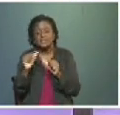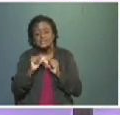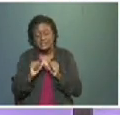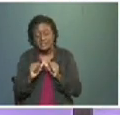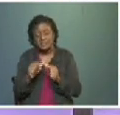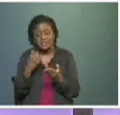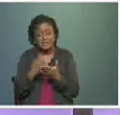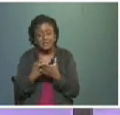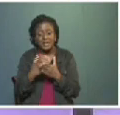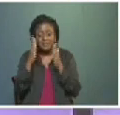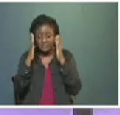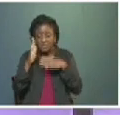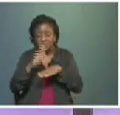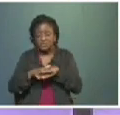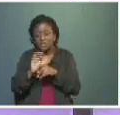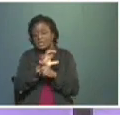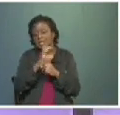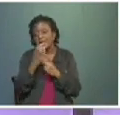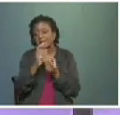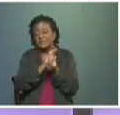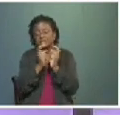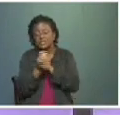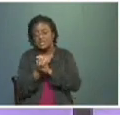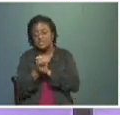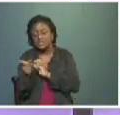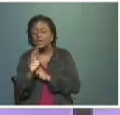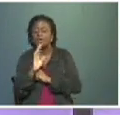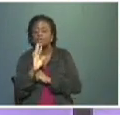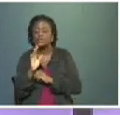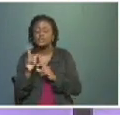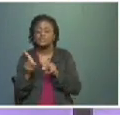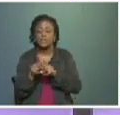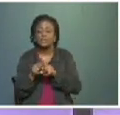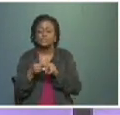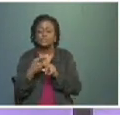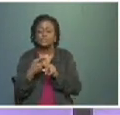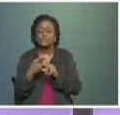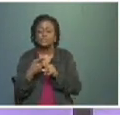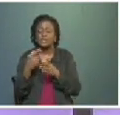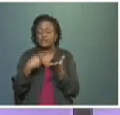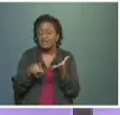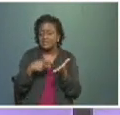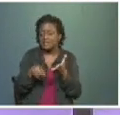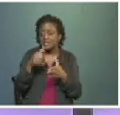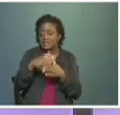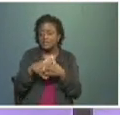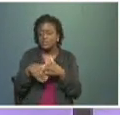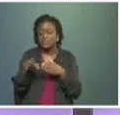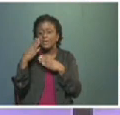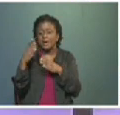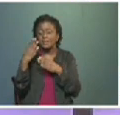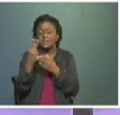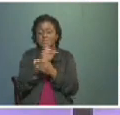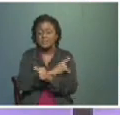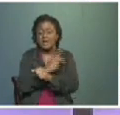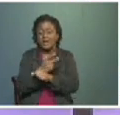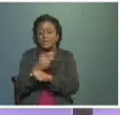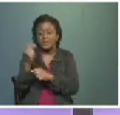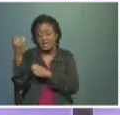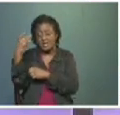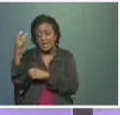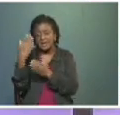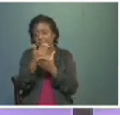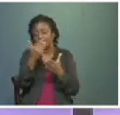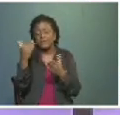on climate change. The press secretary also spoke to that investigation into Bahamas Power and Light's former board, led by then